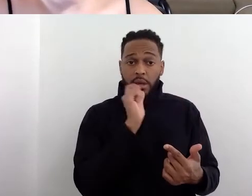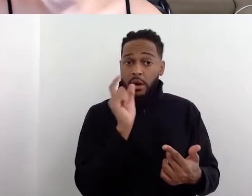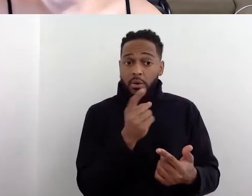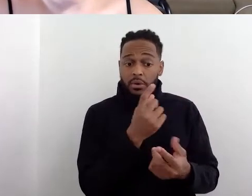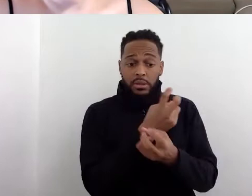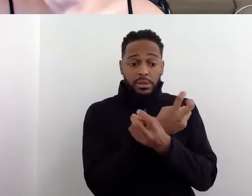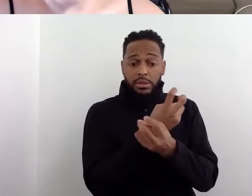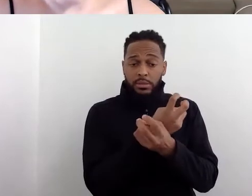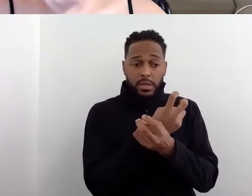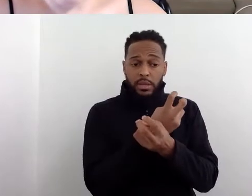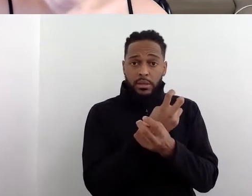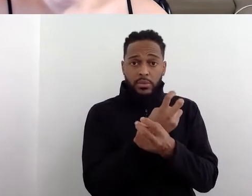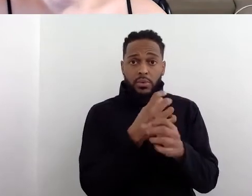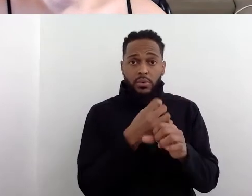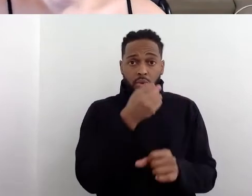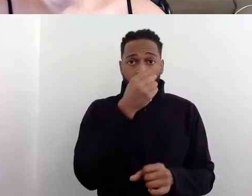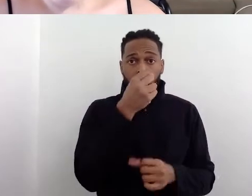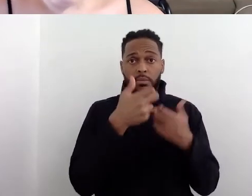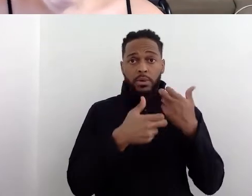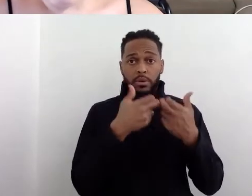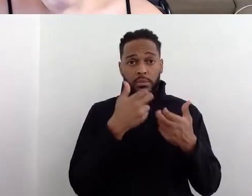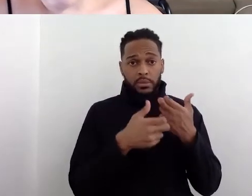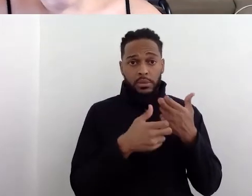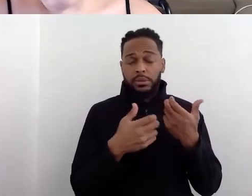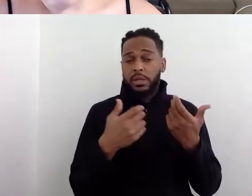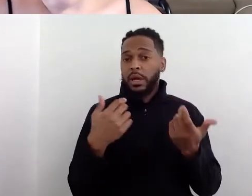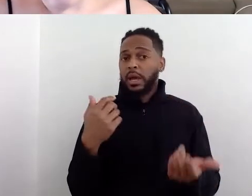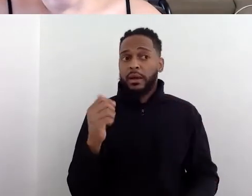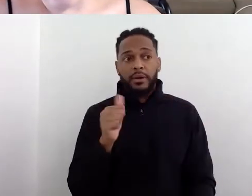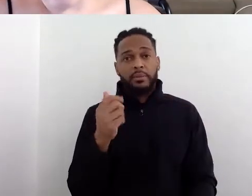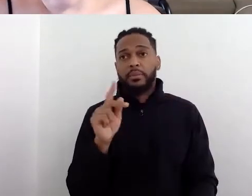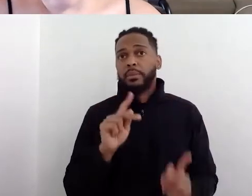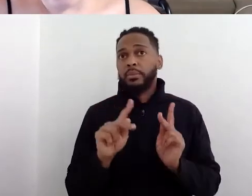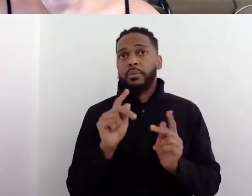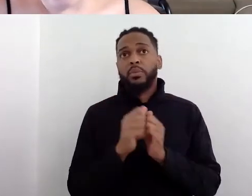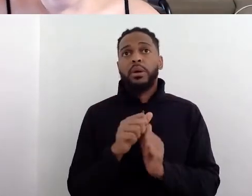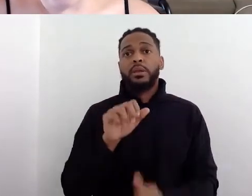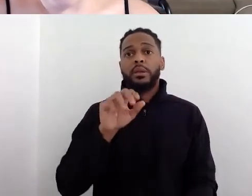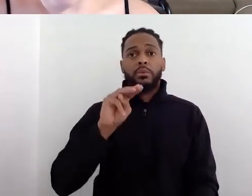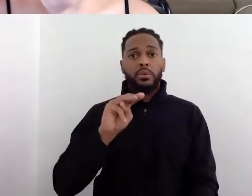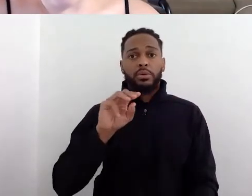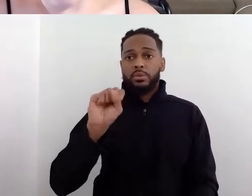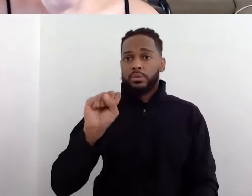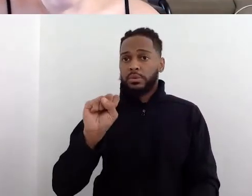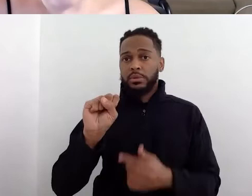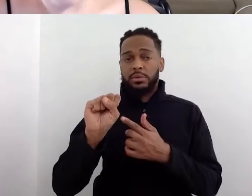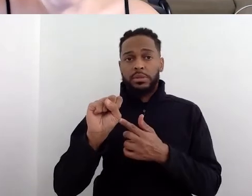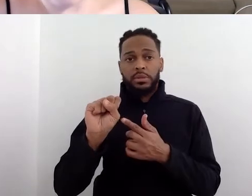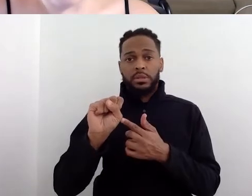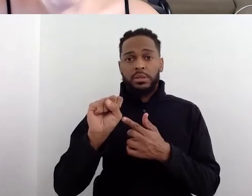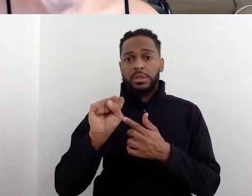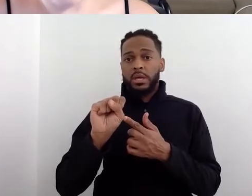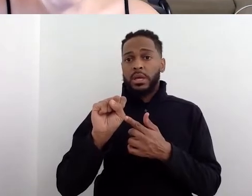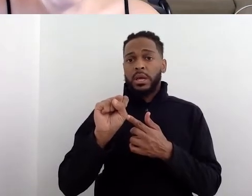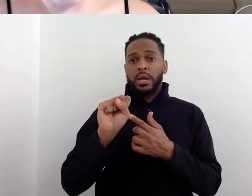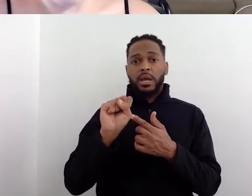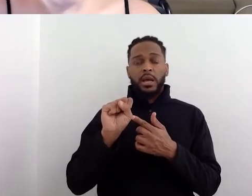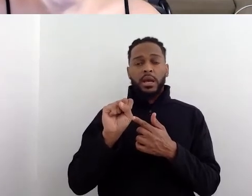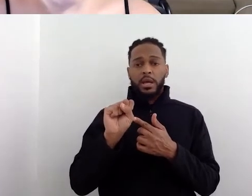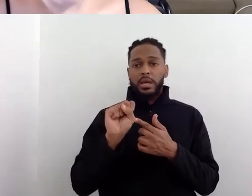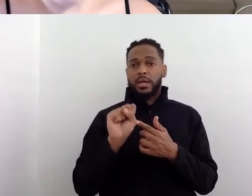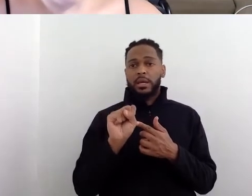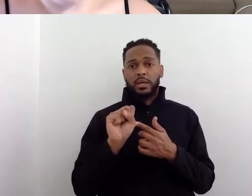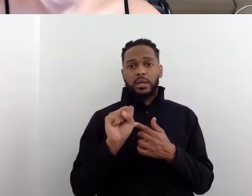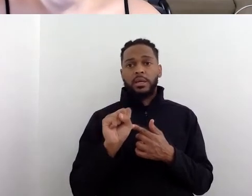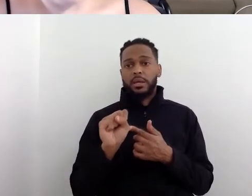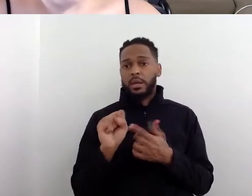for example, multiple sclerosis. They weren't considered either. And if you think about it that way, you know, they have also, a lot of